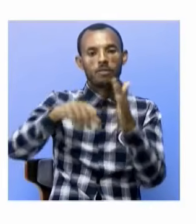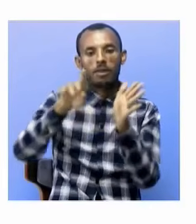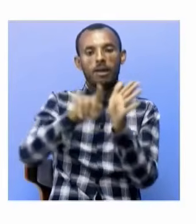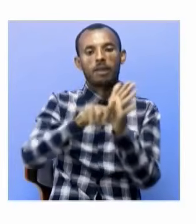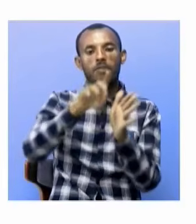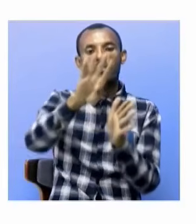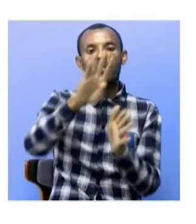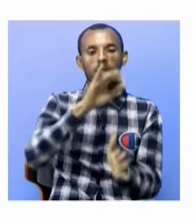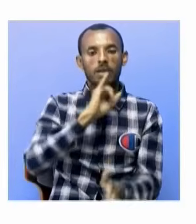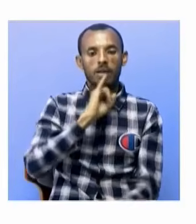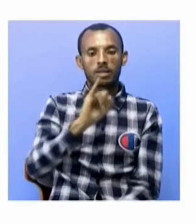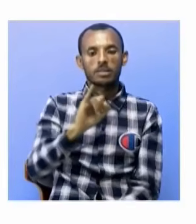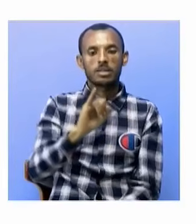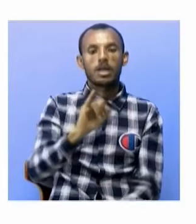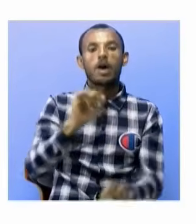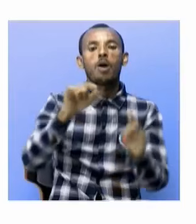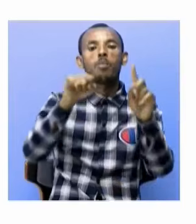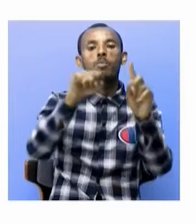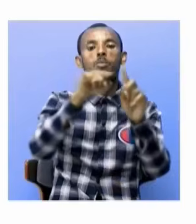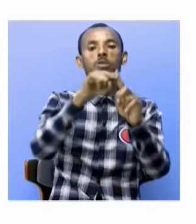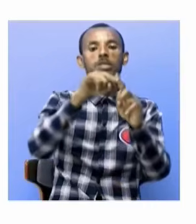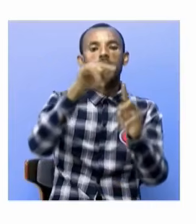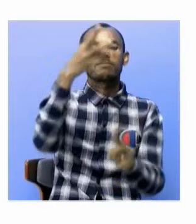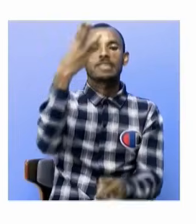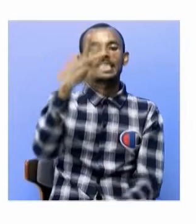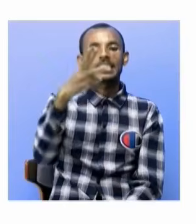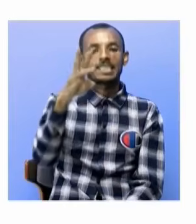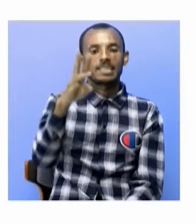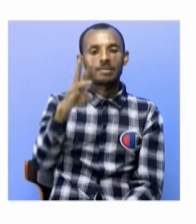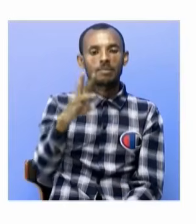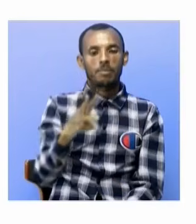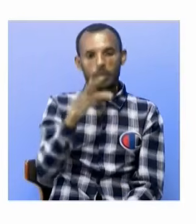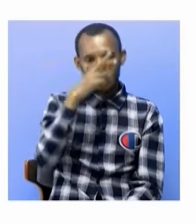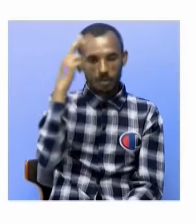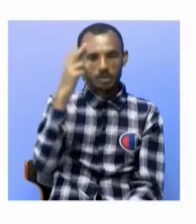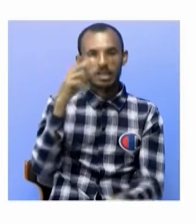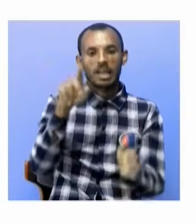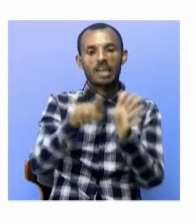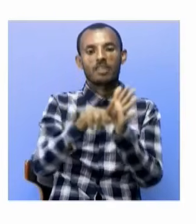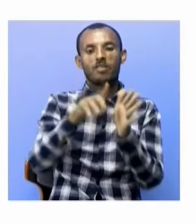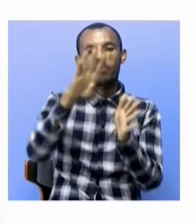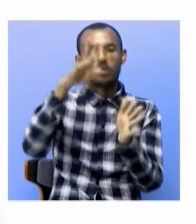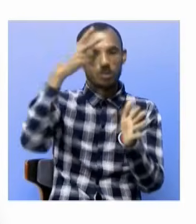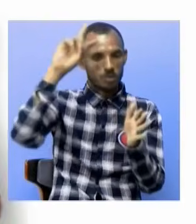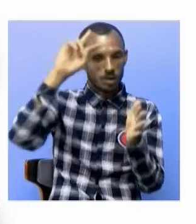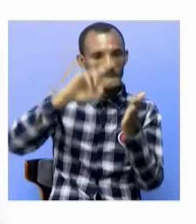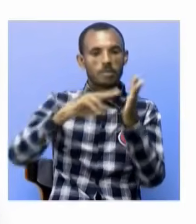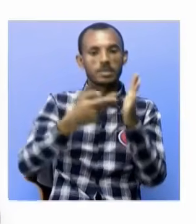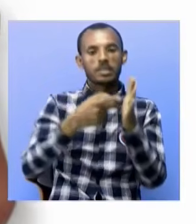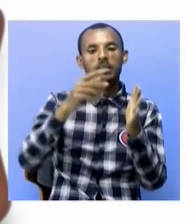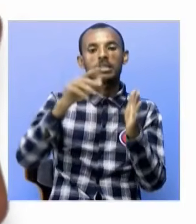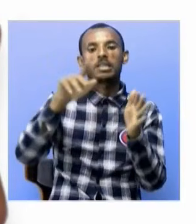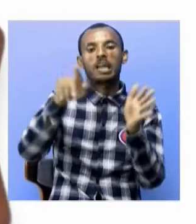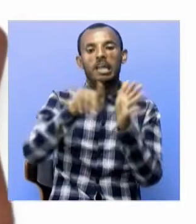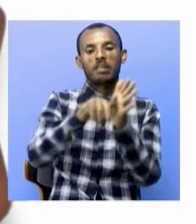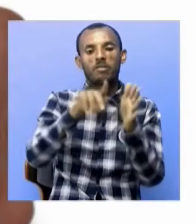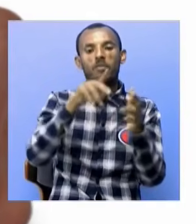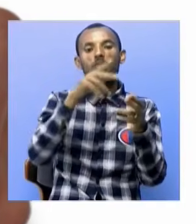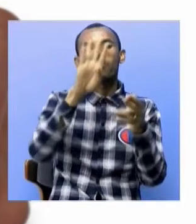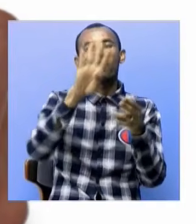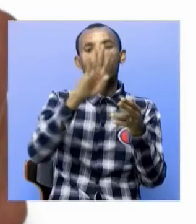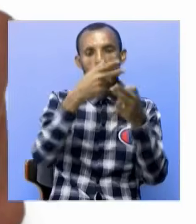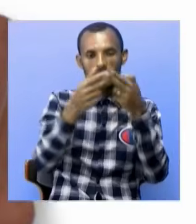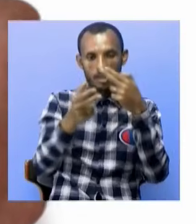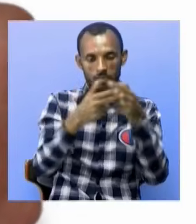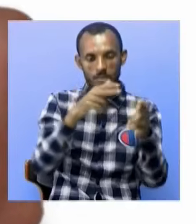is positive 16, because negative 4 square means negative 4 times